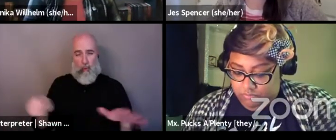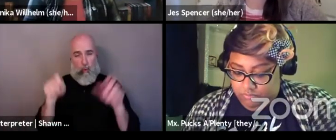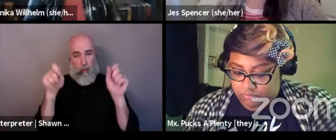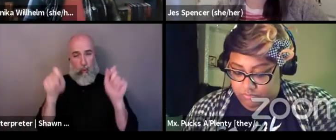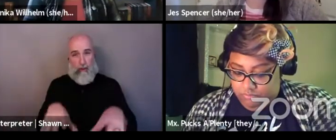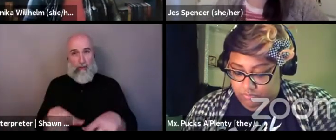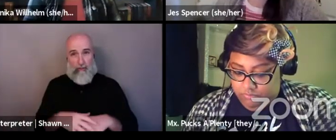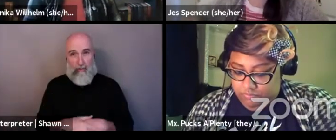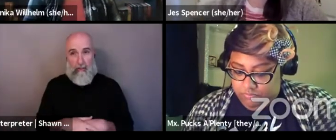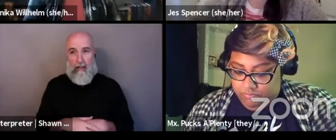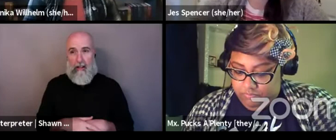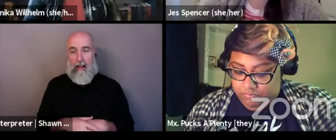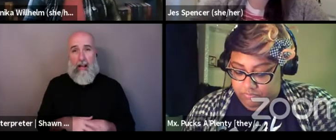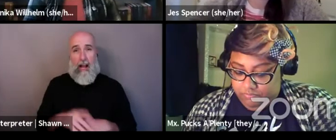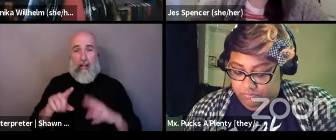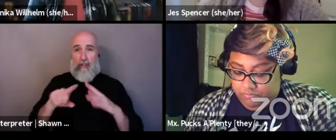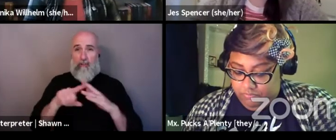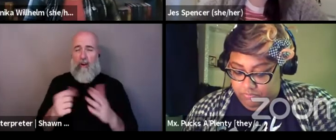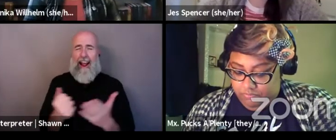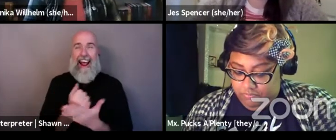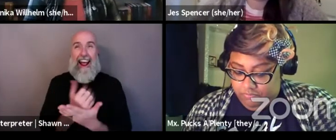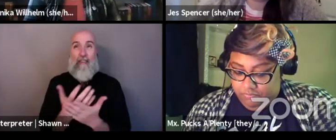start everything over,